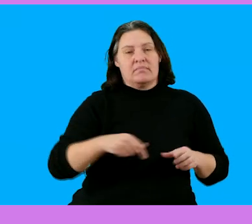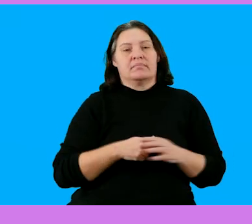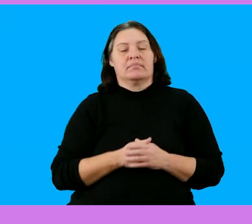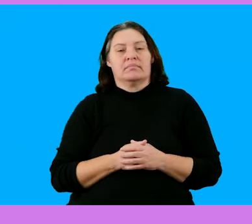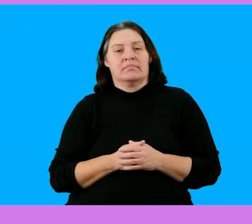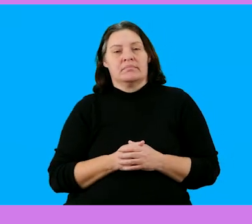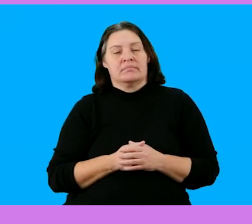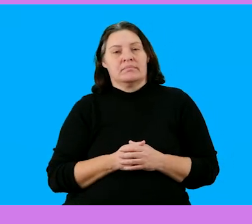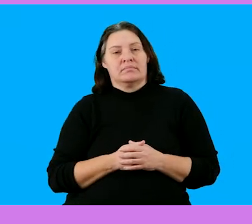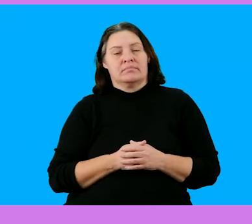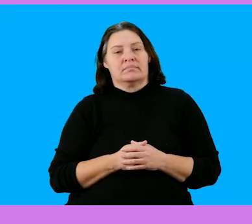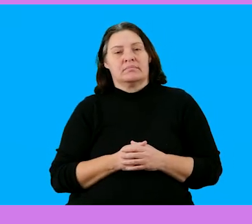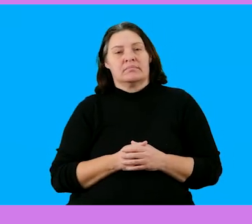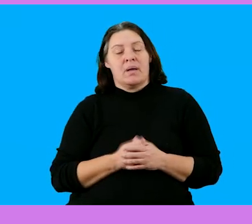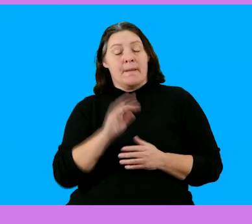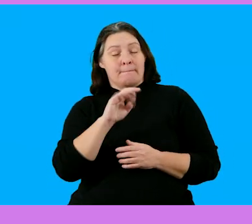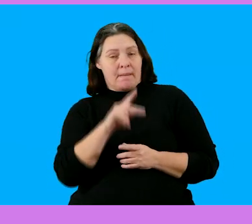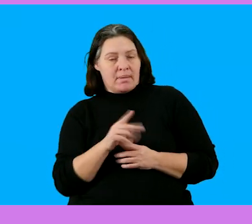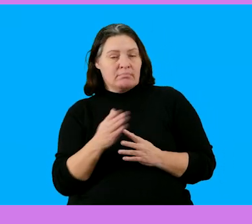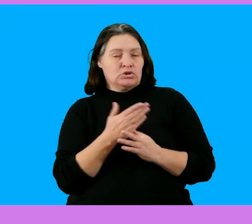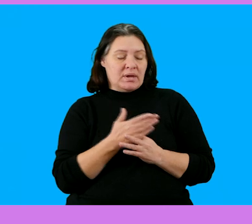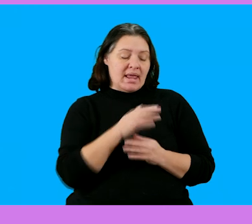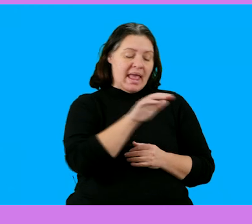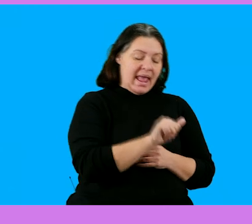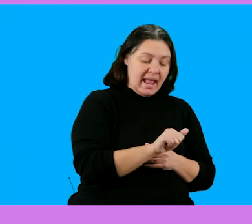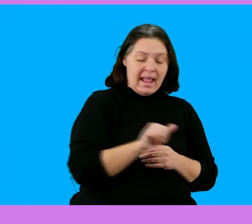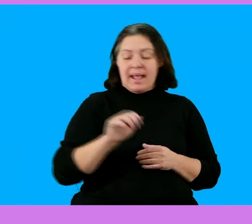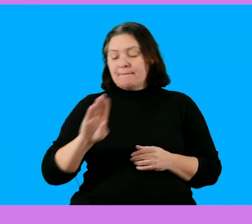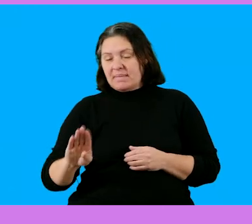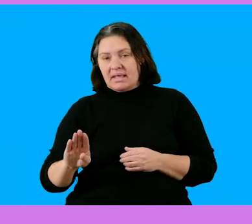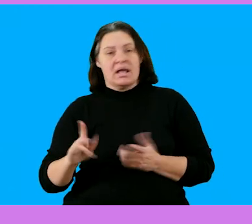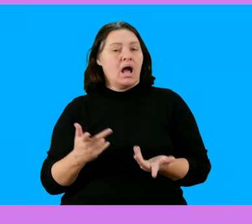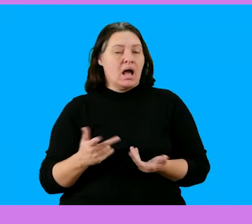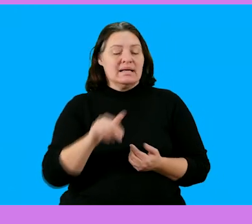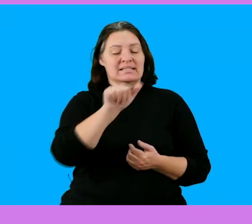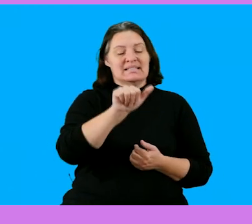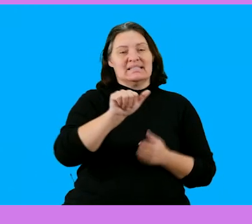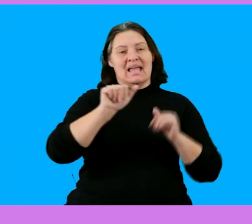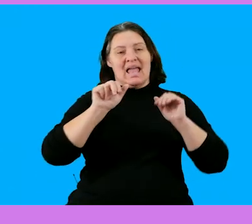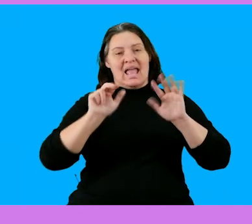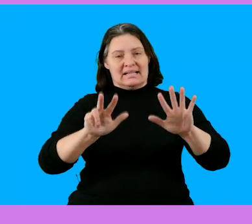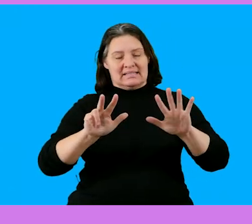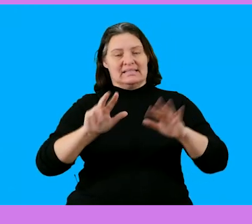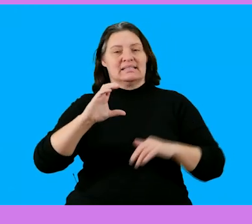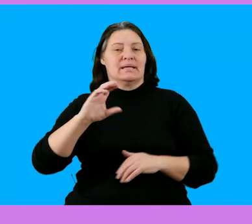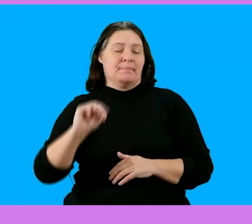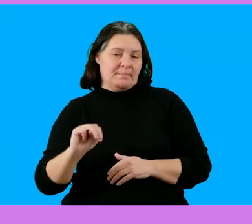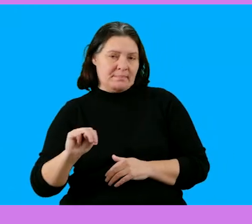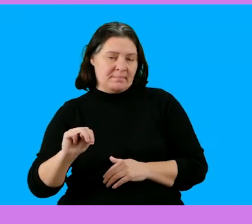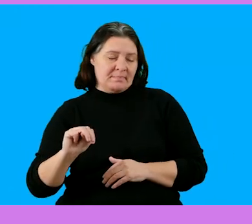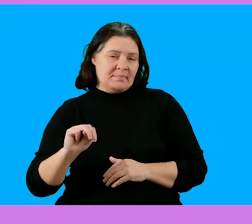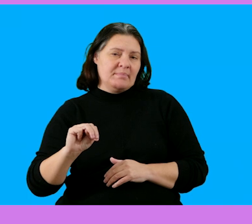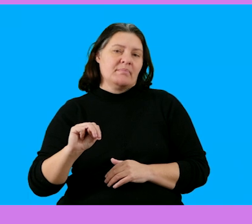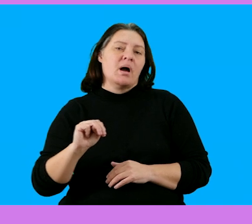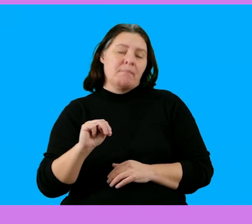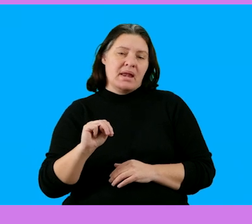1 point to the next point, okay? On the map between points A and B is 68 centimeters. Use the bar